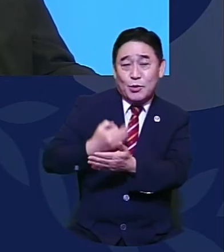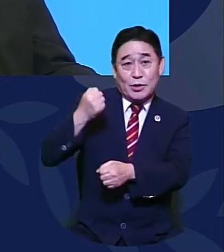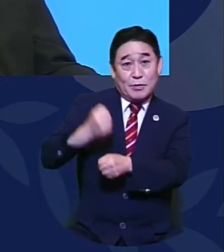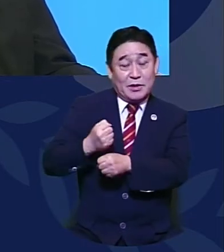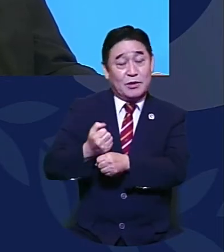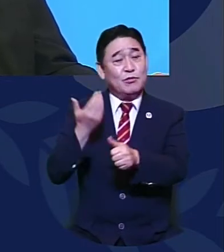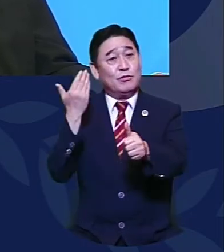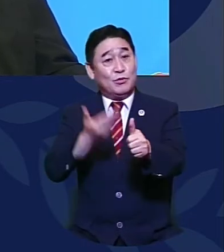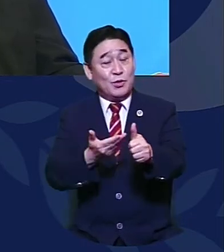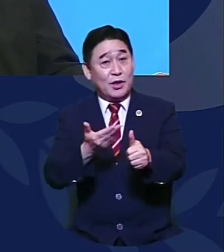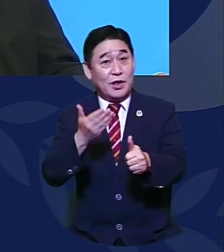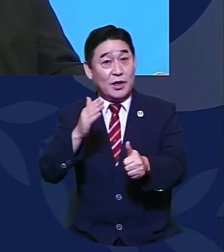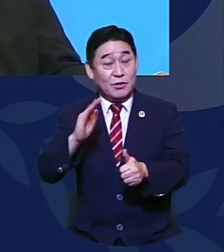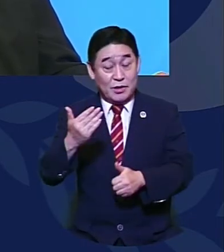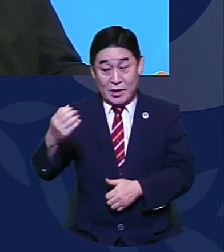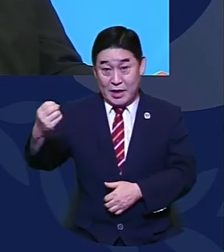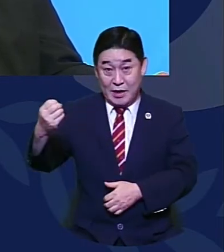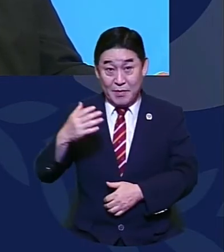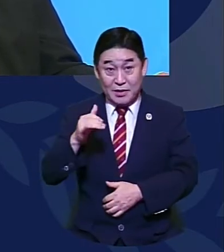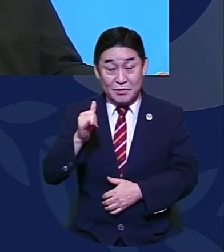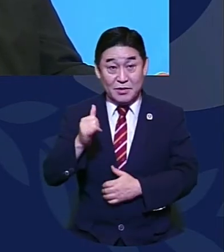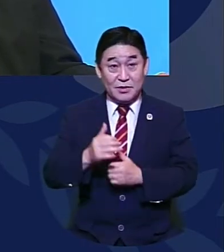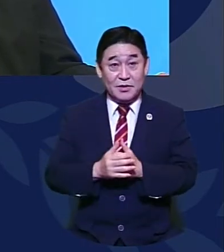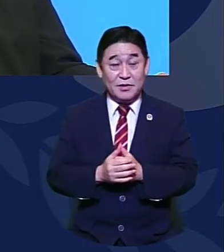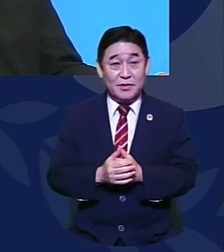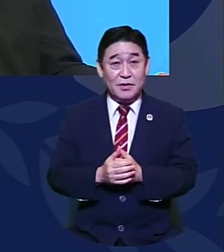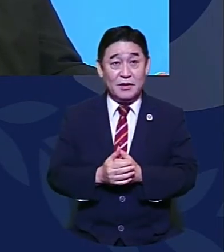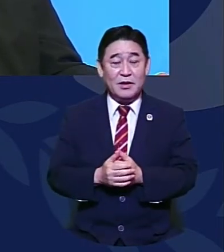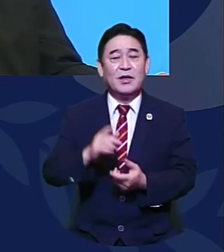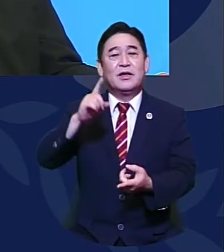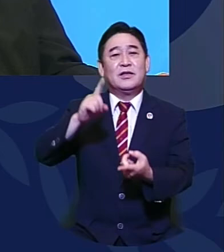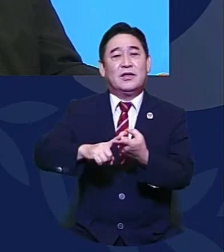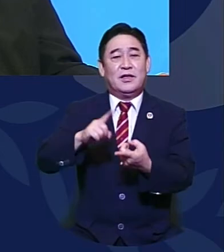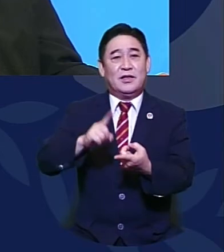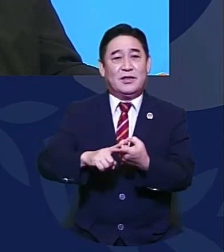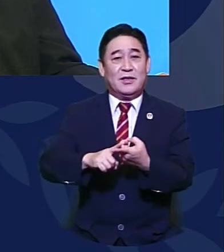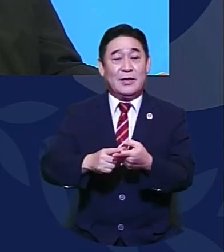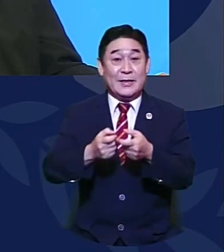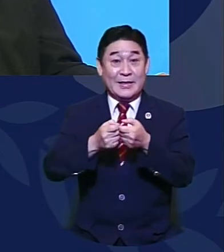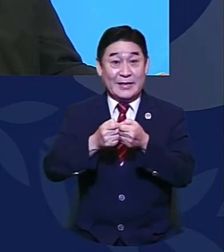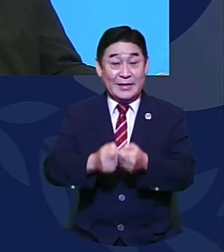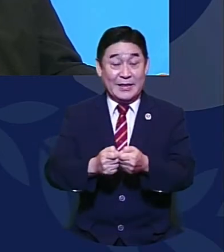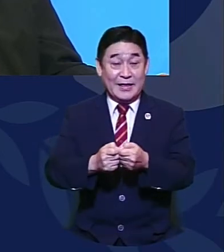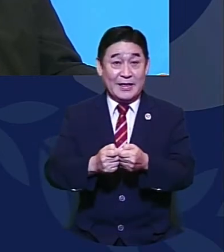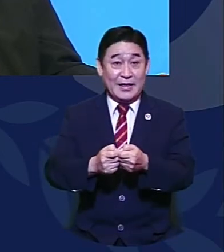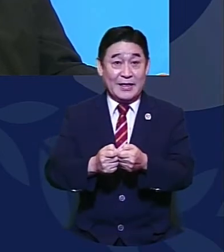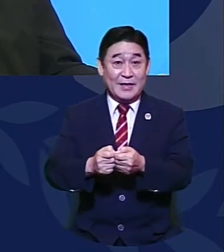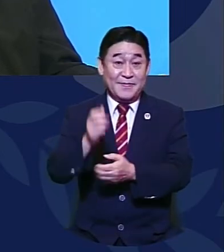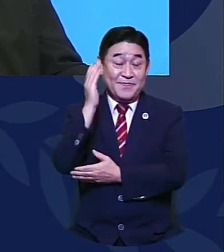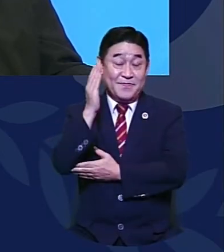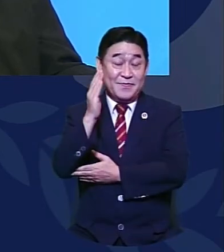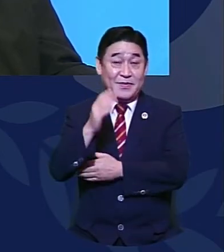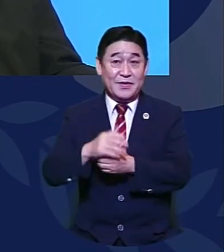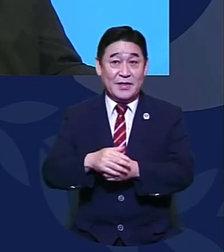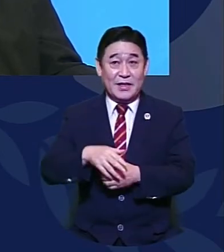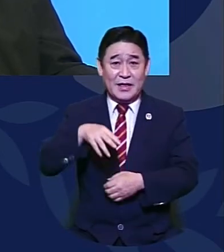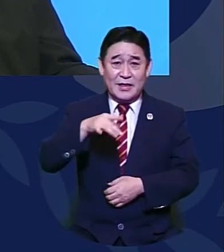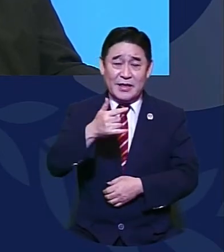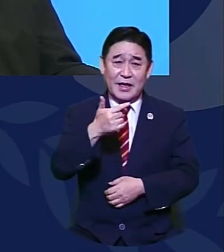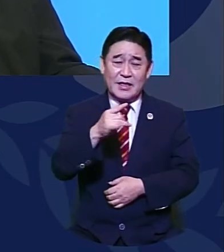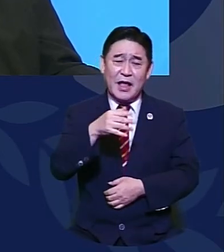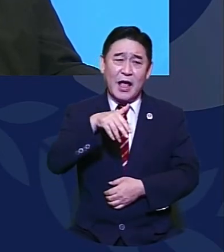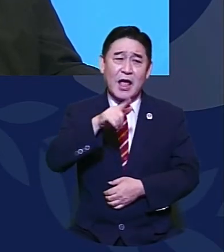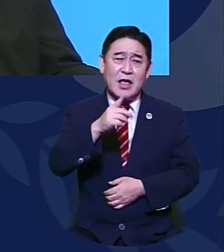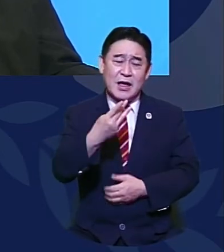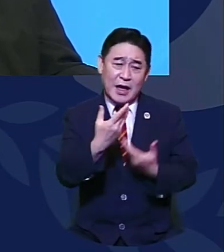you elaborate a little bit? I think you gave us this Senegal's example, but in